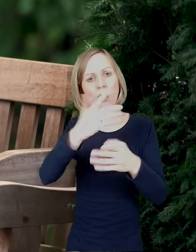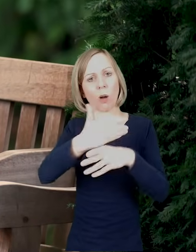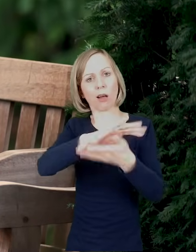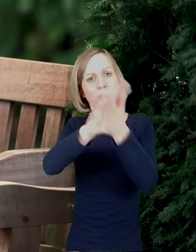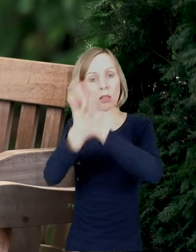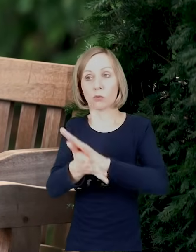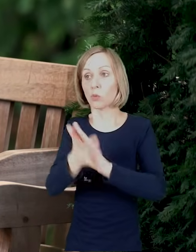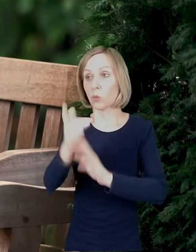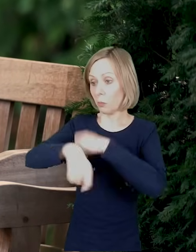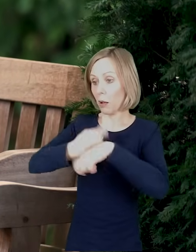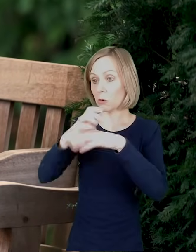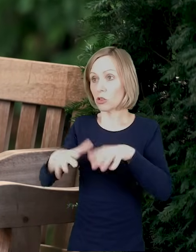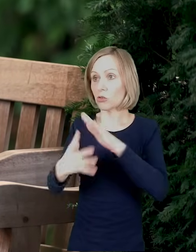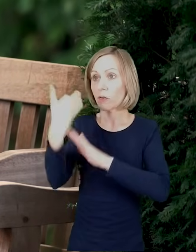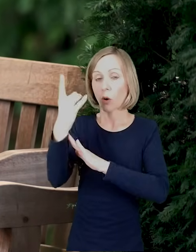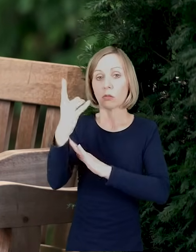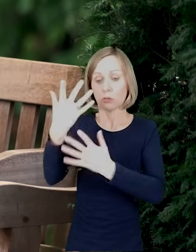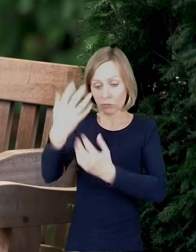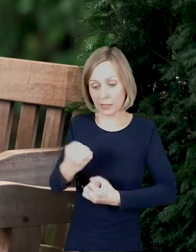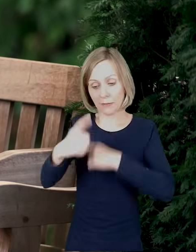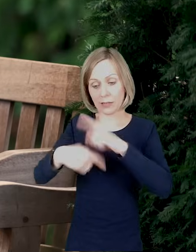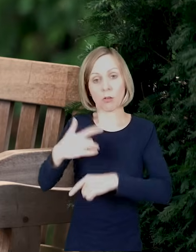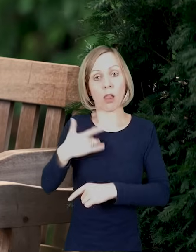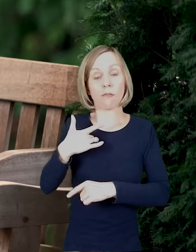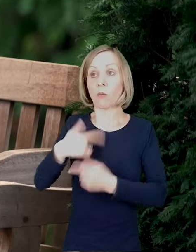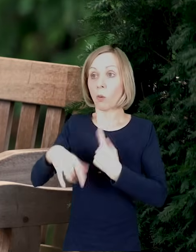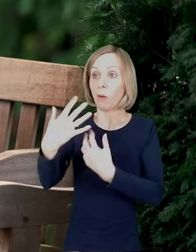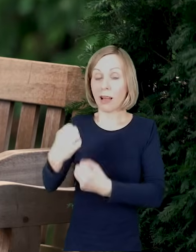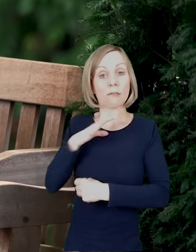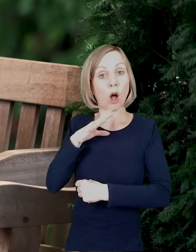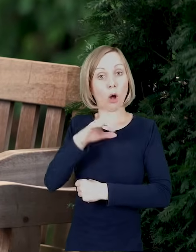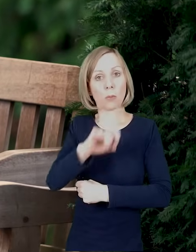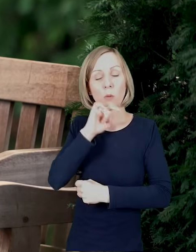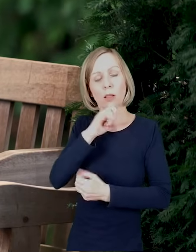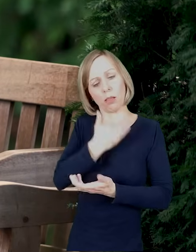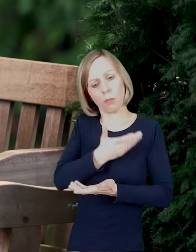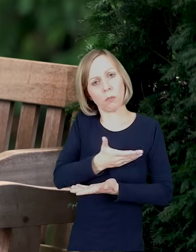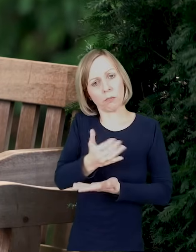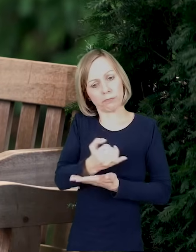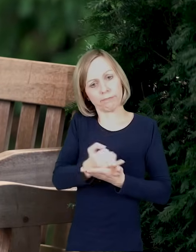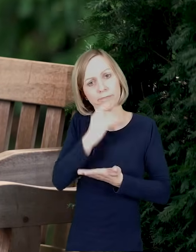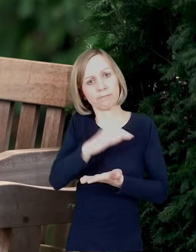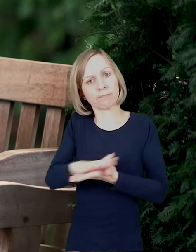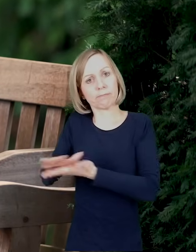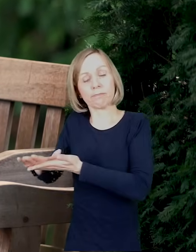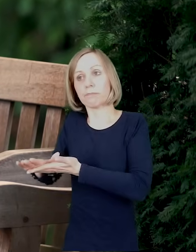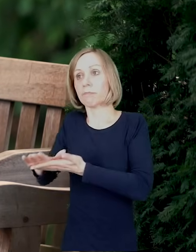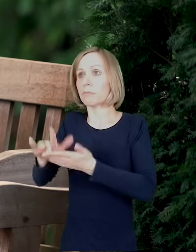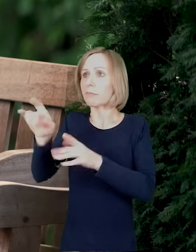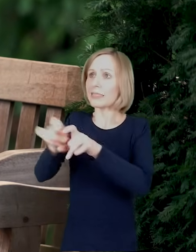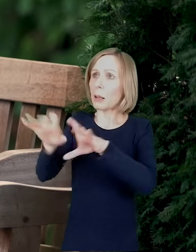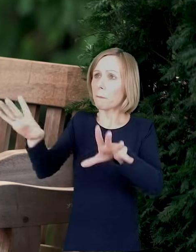life, grant that we, having this hope, may purify ourselves even as he is pure, that when he shall appear